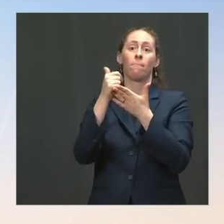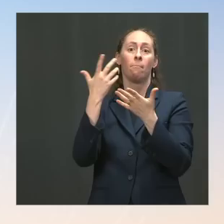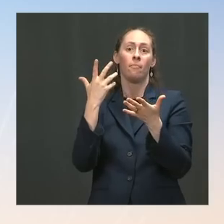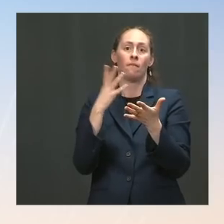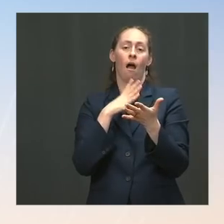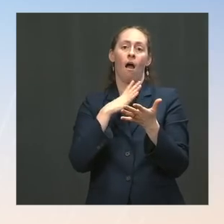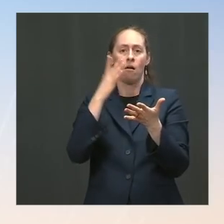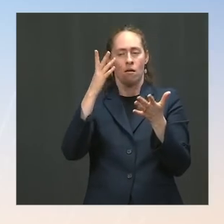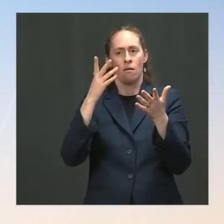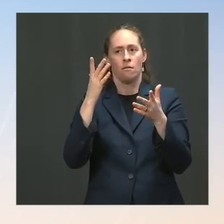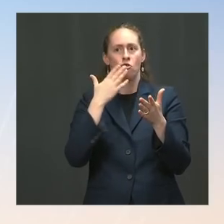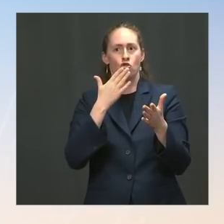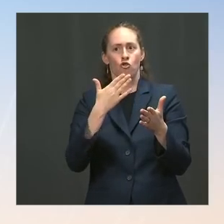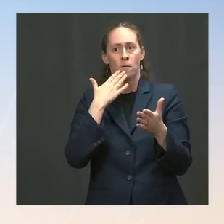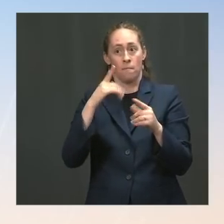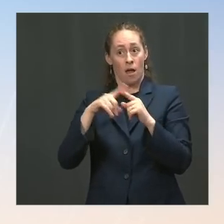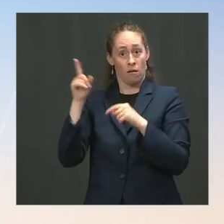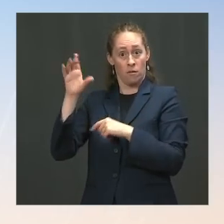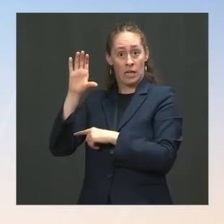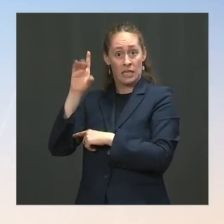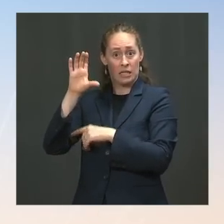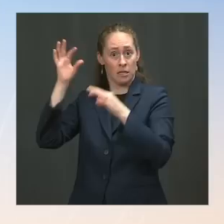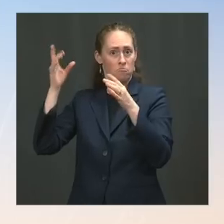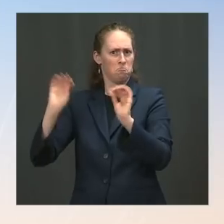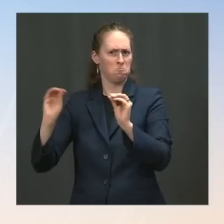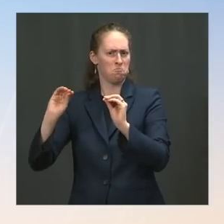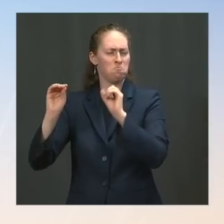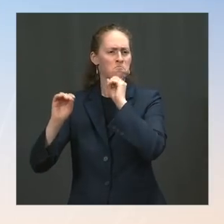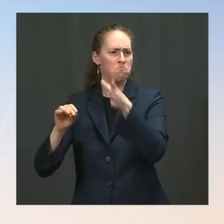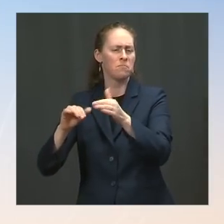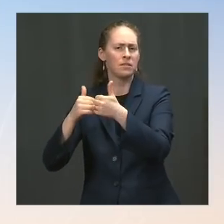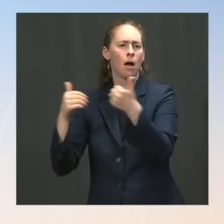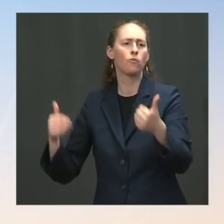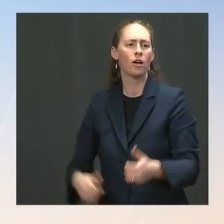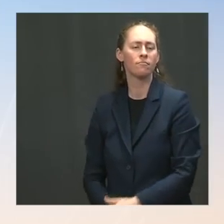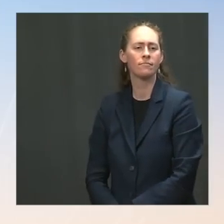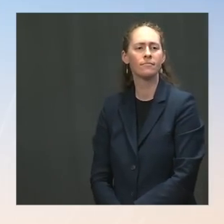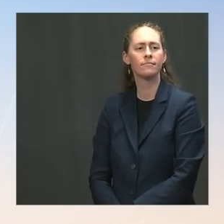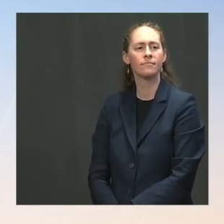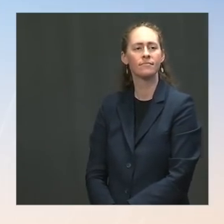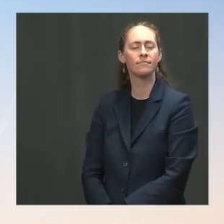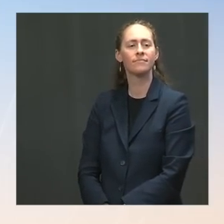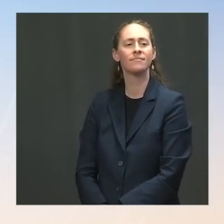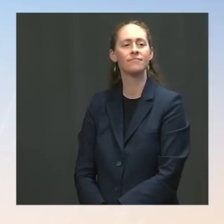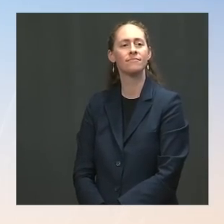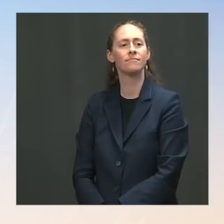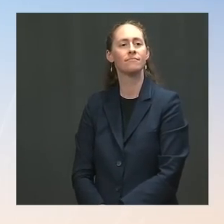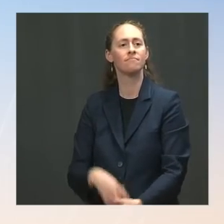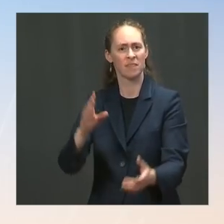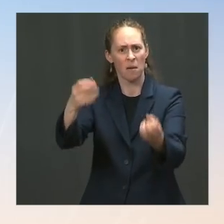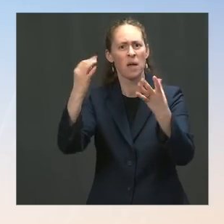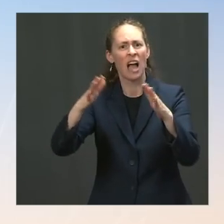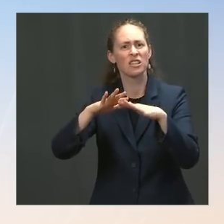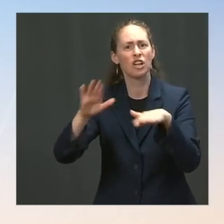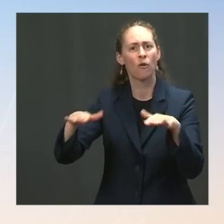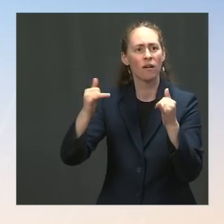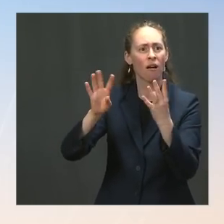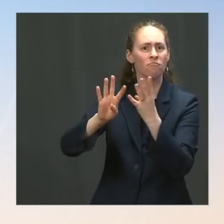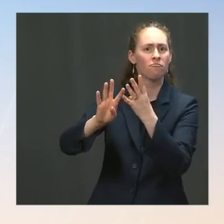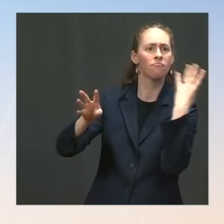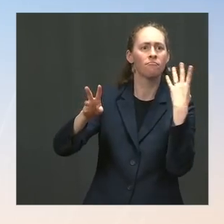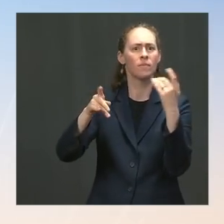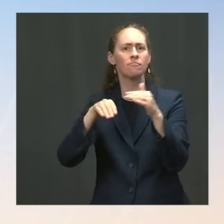that it's keeping people safe in McAllen, Texas, where 7,000 confirmed COVID-positive migrants have been released into the city since February, 1,500 in the